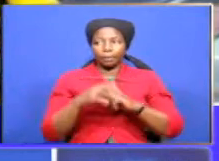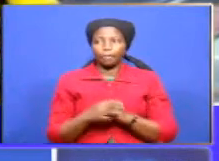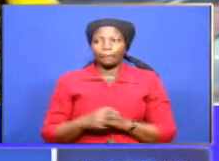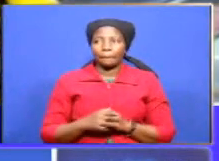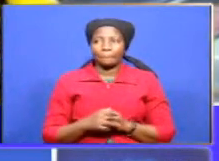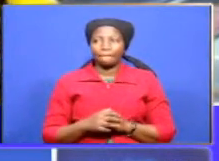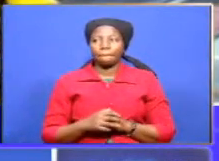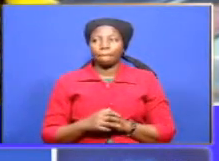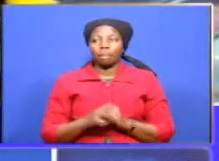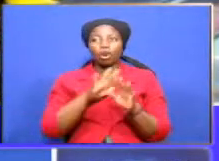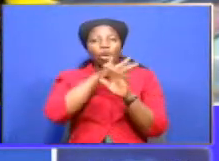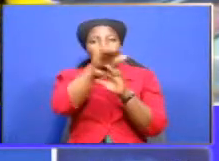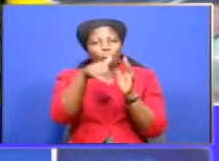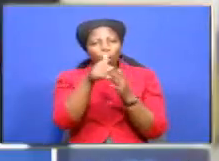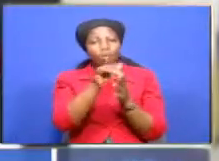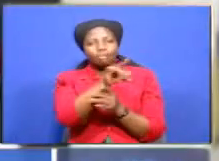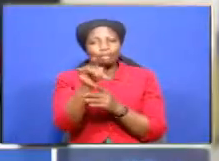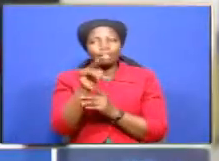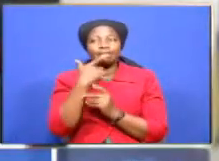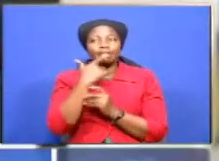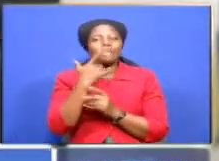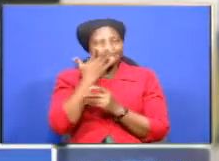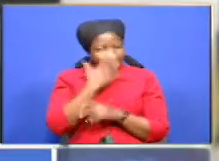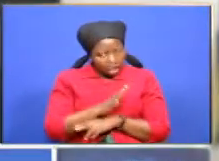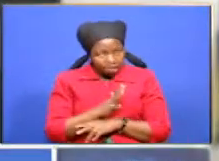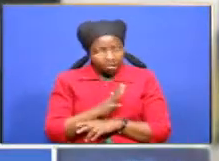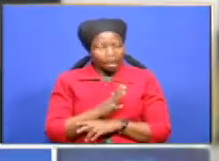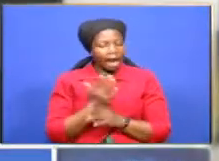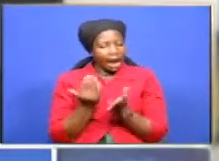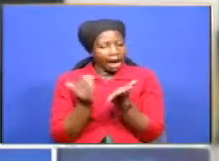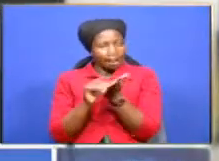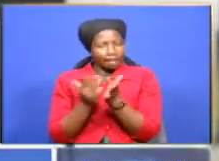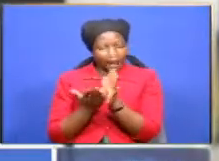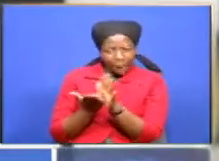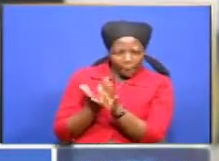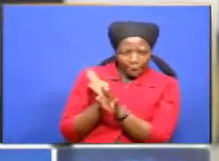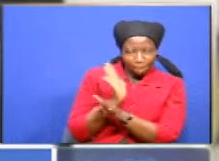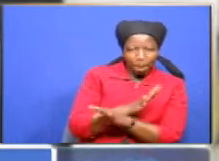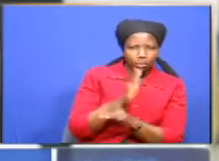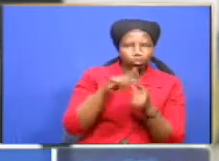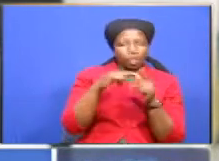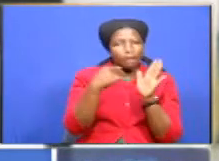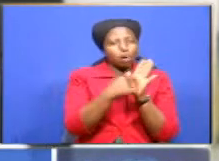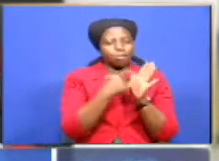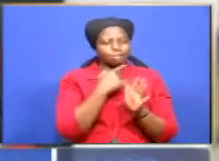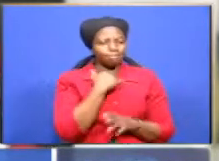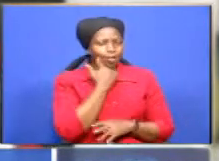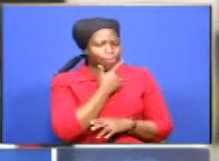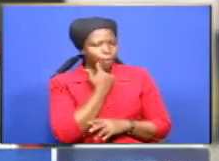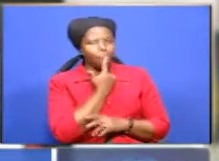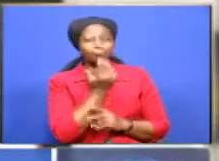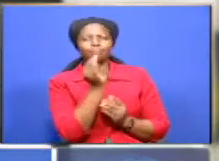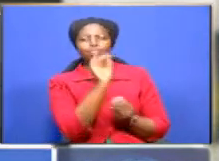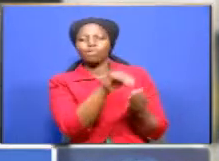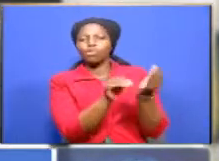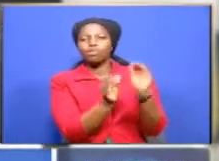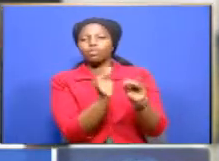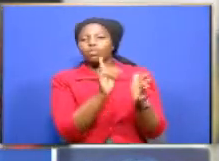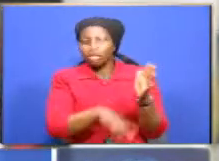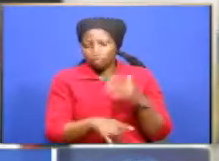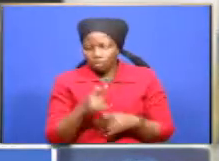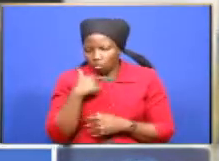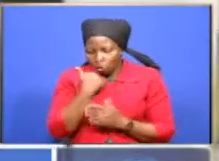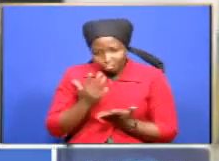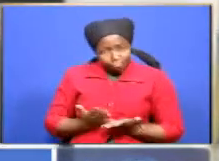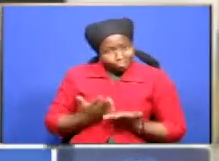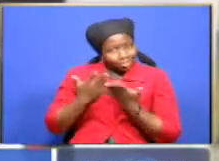But all that said and done, again, we go back to the point of who contributes what, who sacrifices